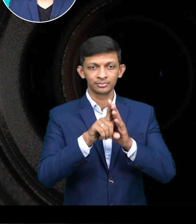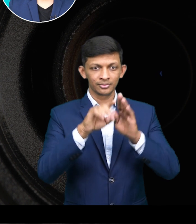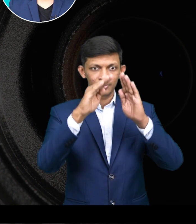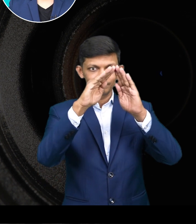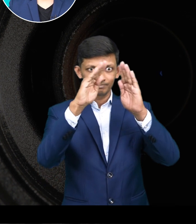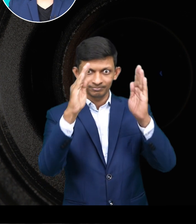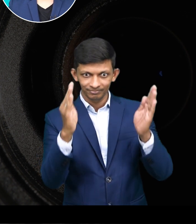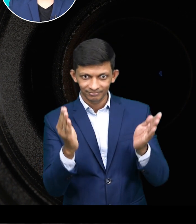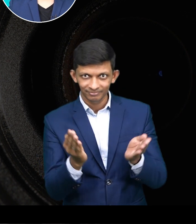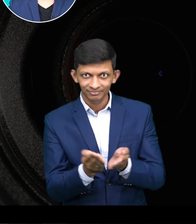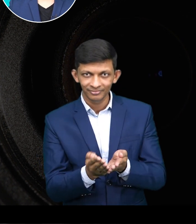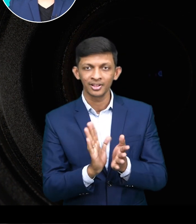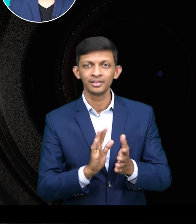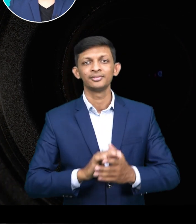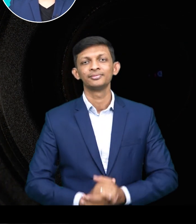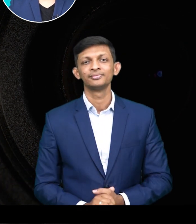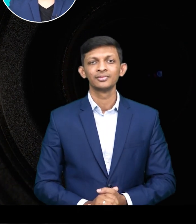convex lens,